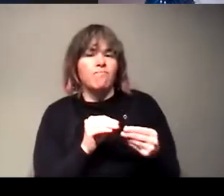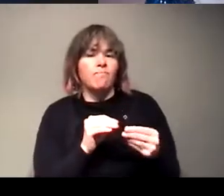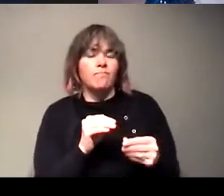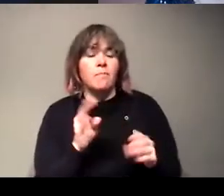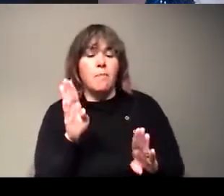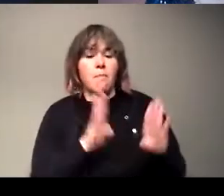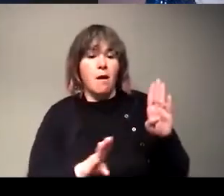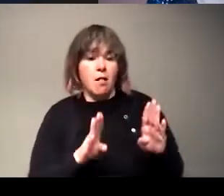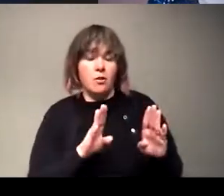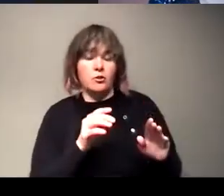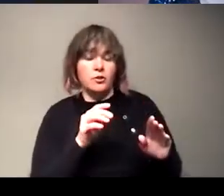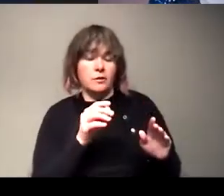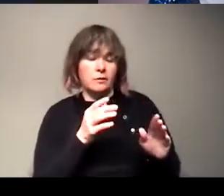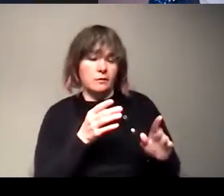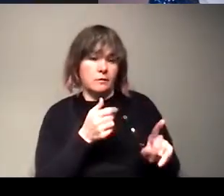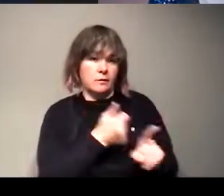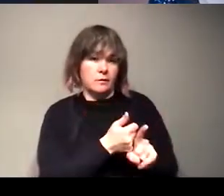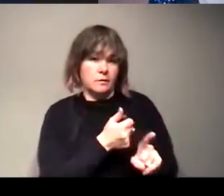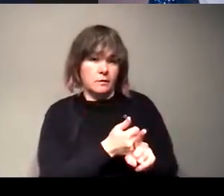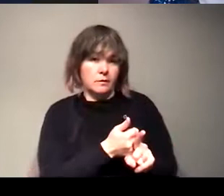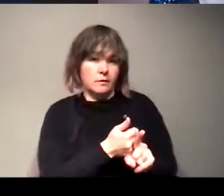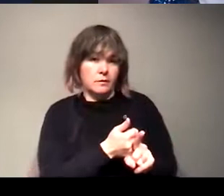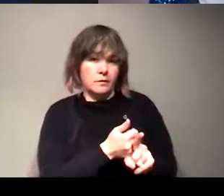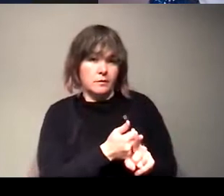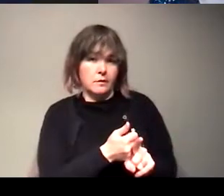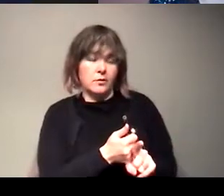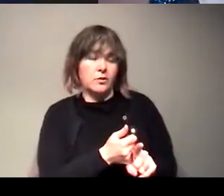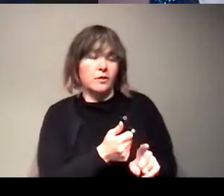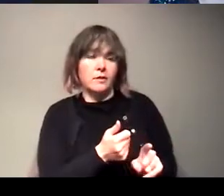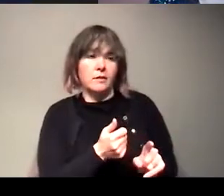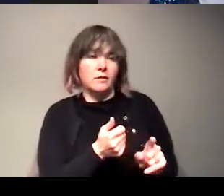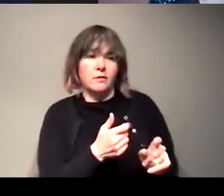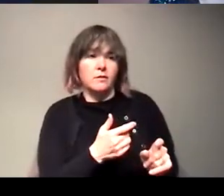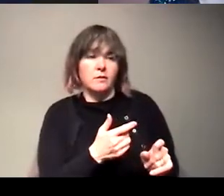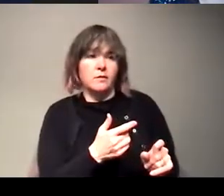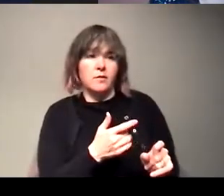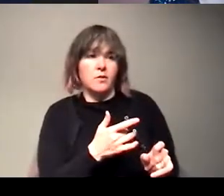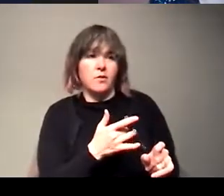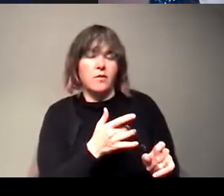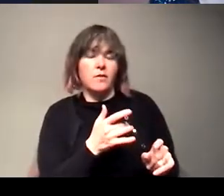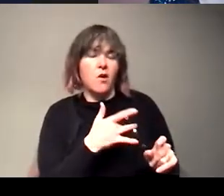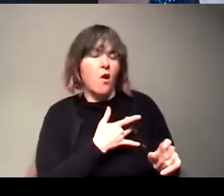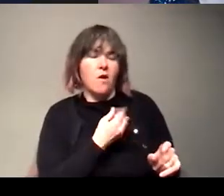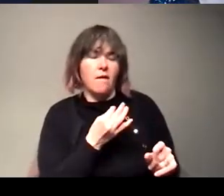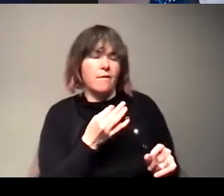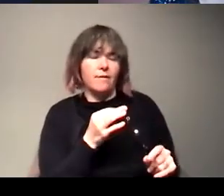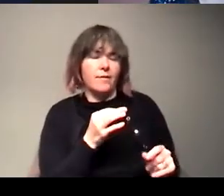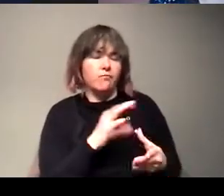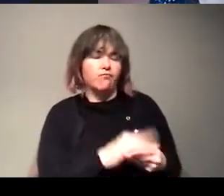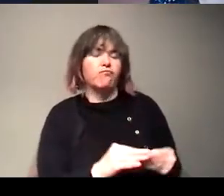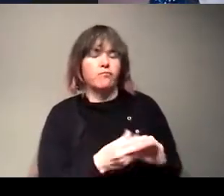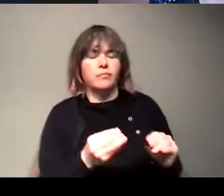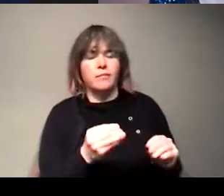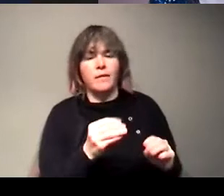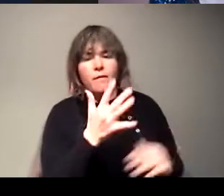biology is just, you know, such at the heart of Star Wars lore. Like, you know, the Force is based in these, as Dinah said, about the, you know,